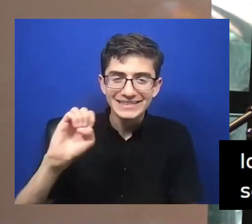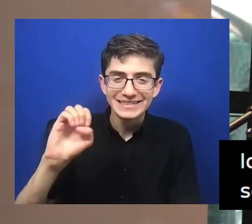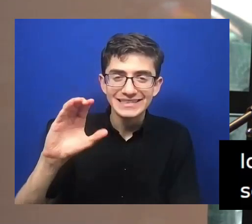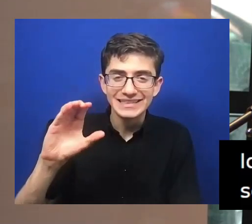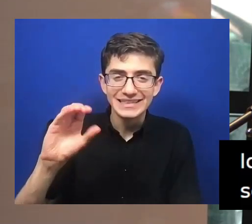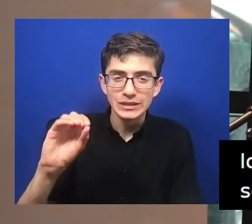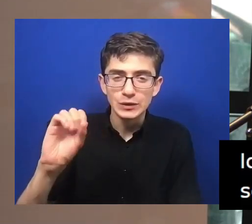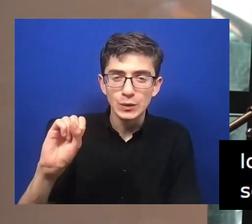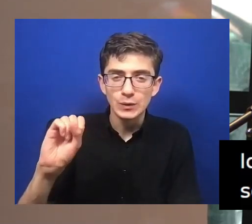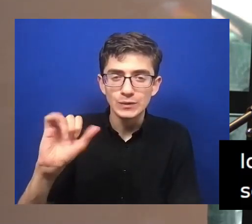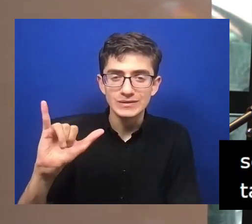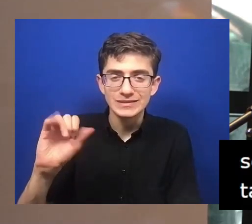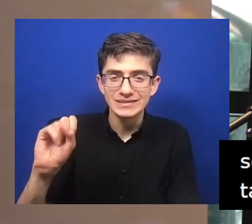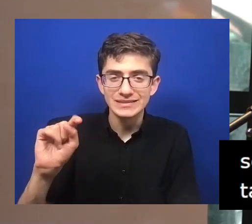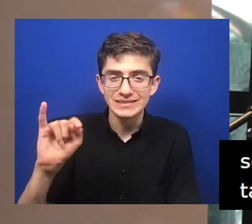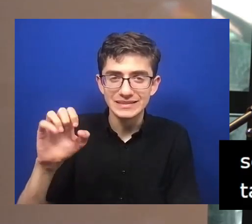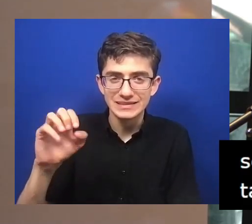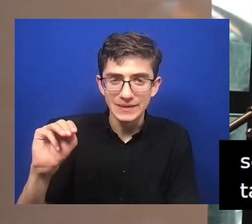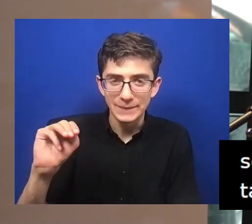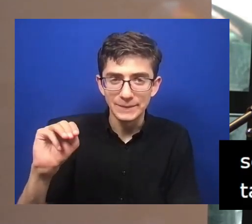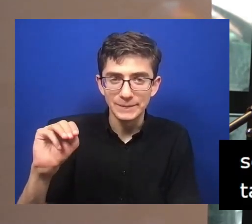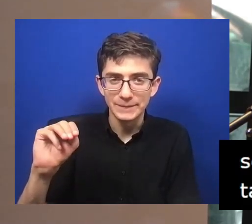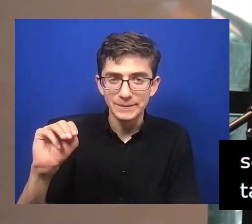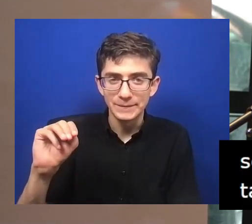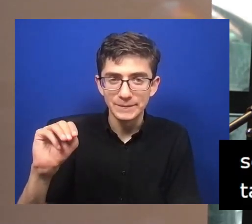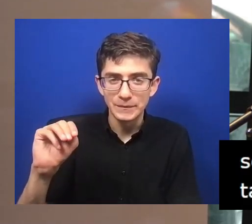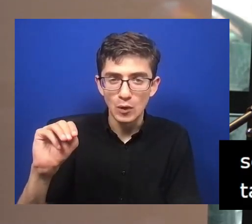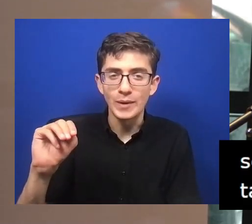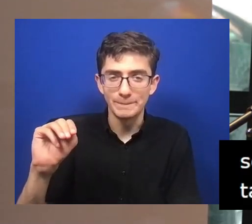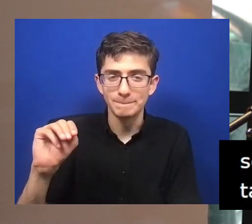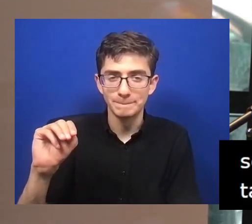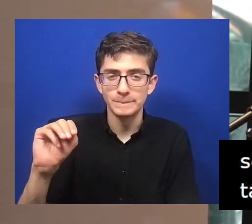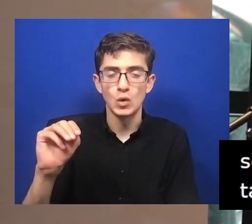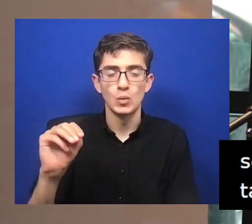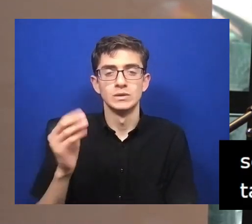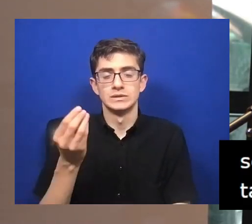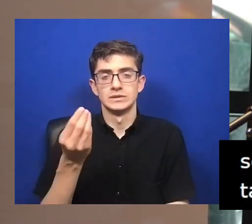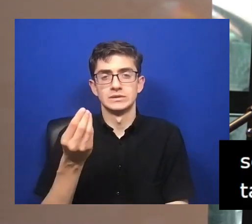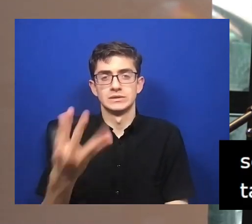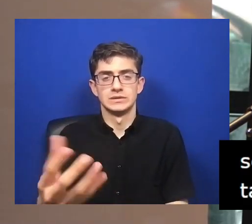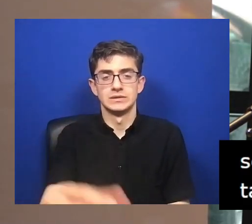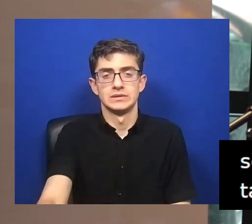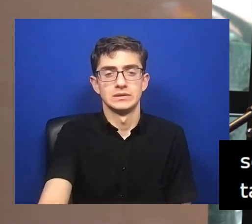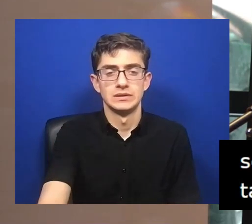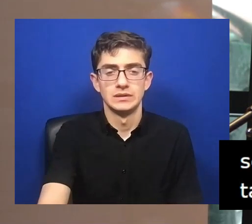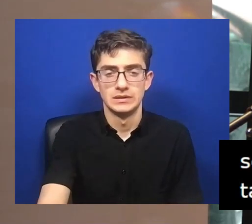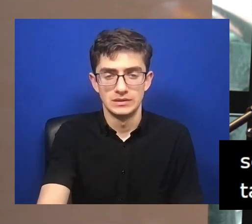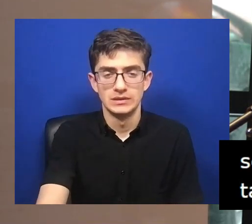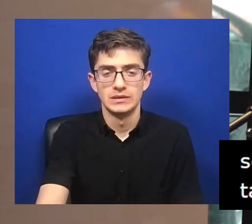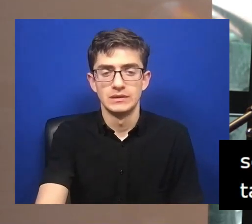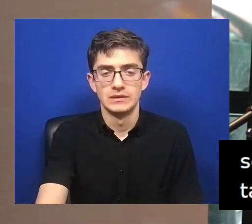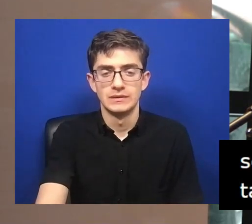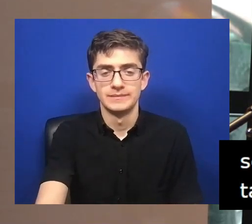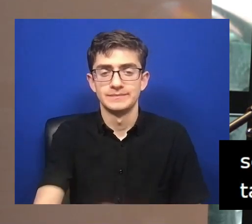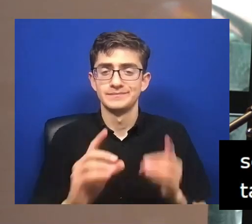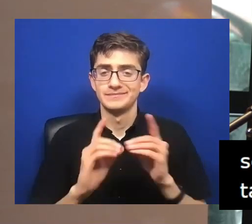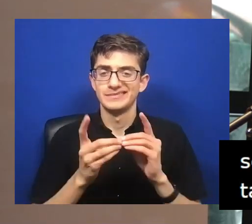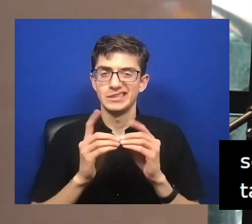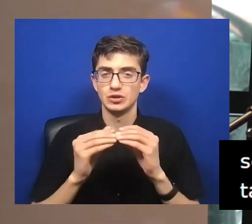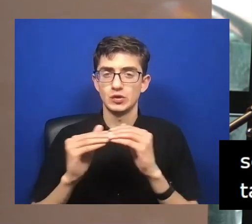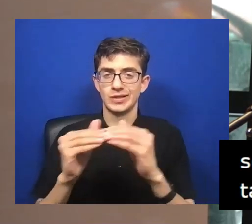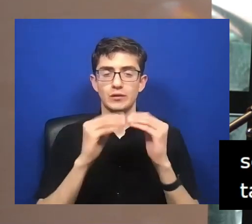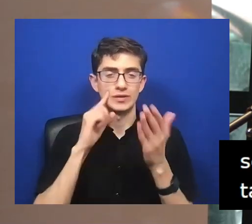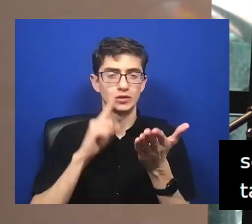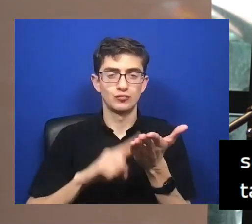here's my paper. So here's the thing. The Digital Equity Research Center at Metro Council has a